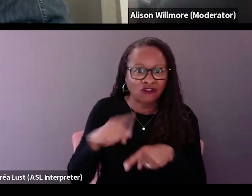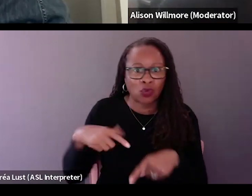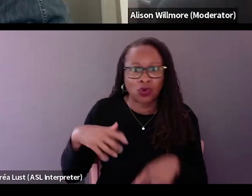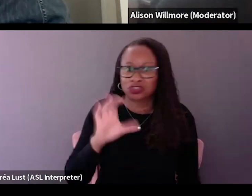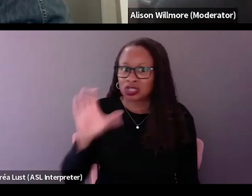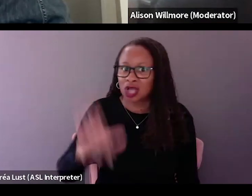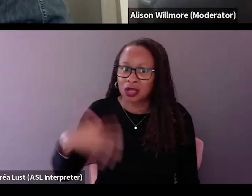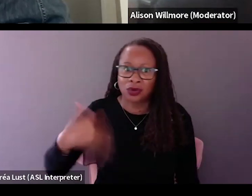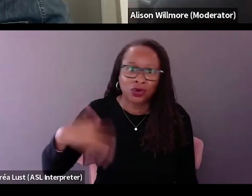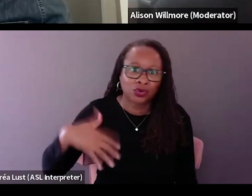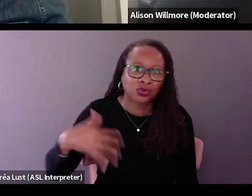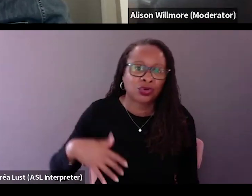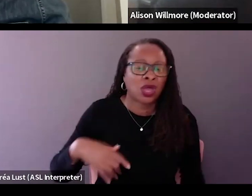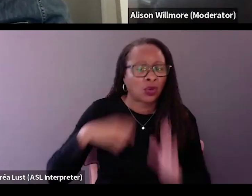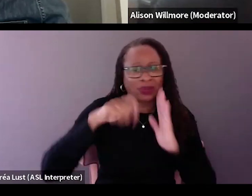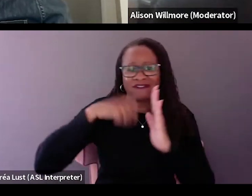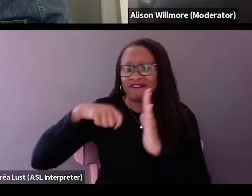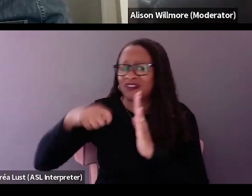was